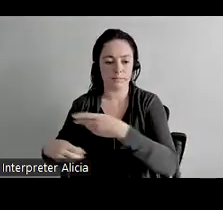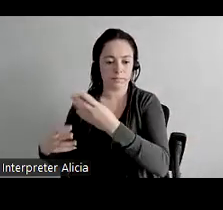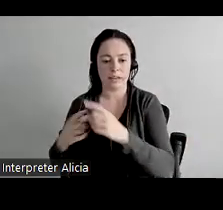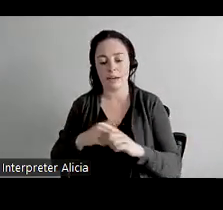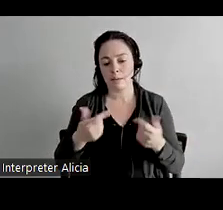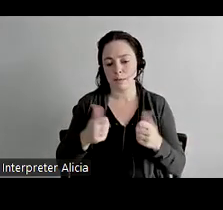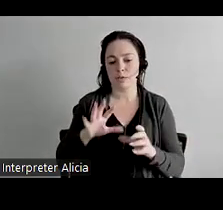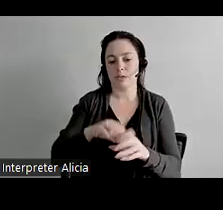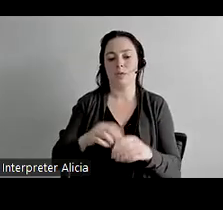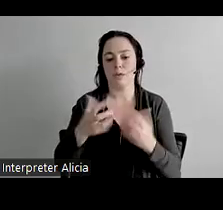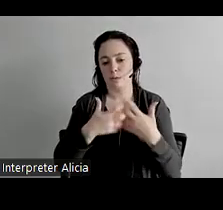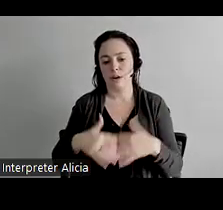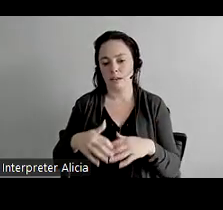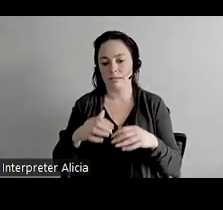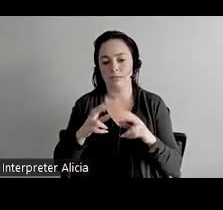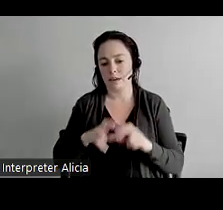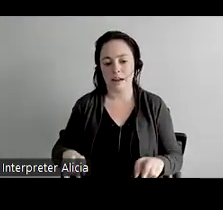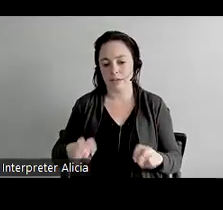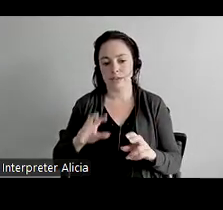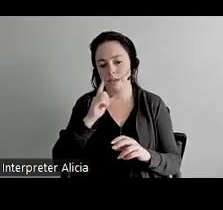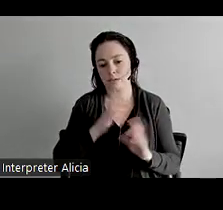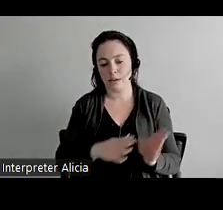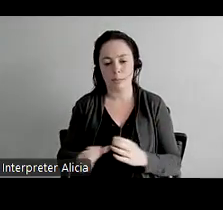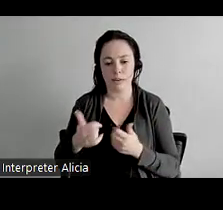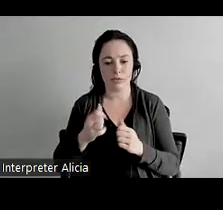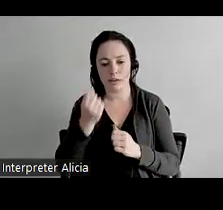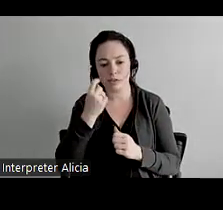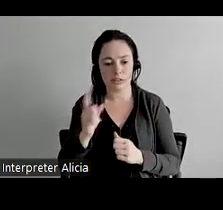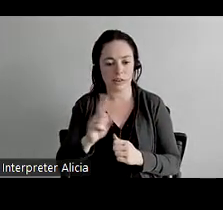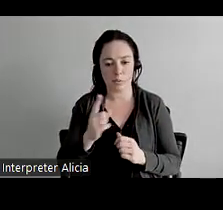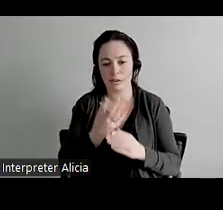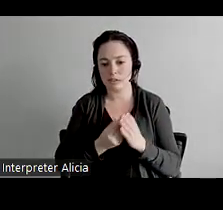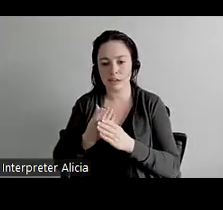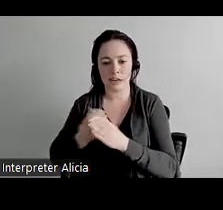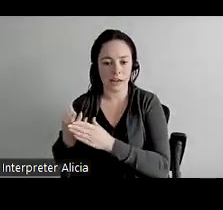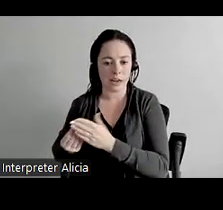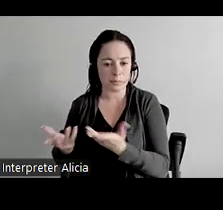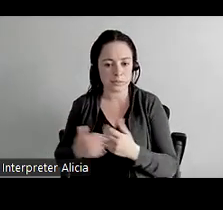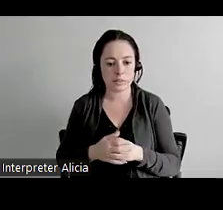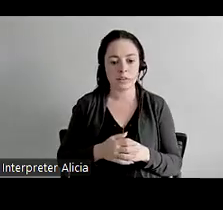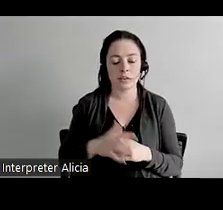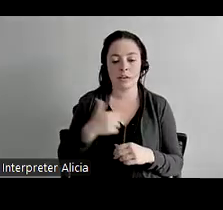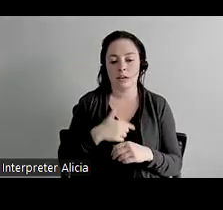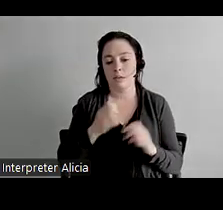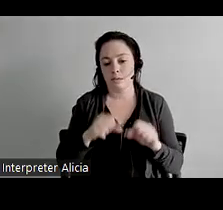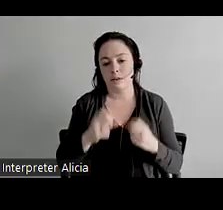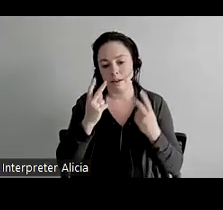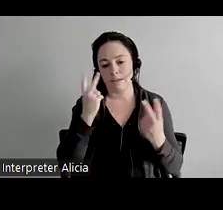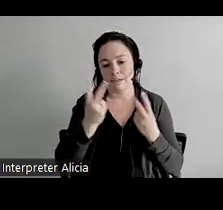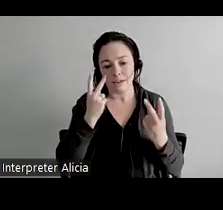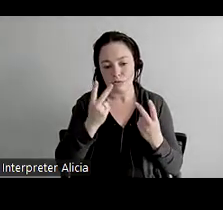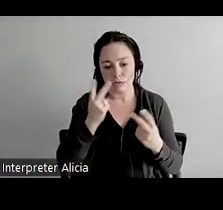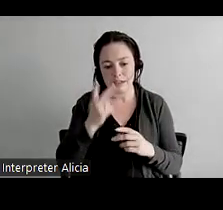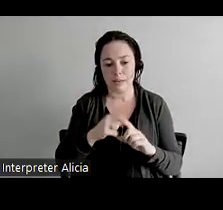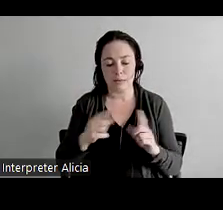analysis as part of the plan to better understand where some of those gaps are, You can visually see it now, but we